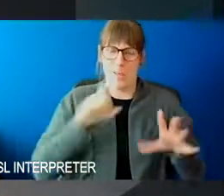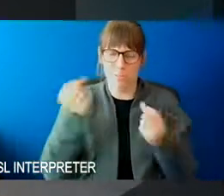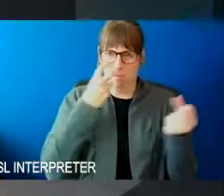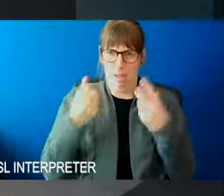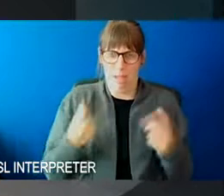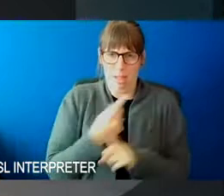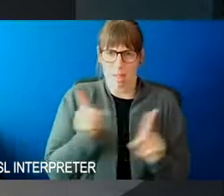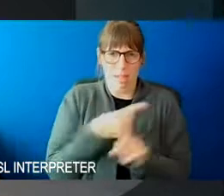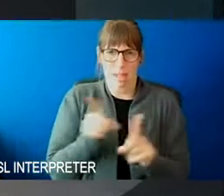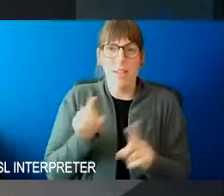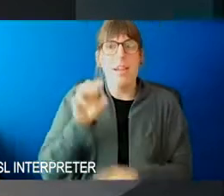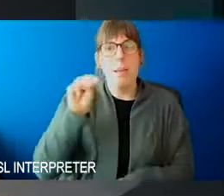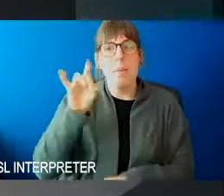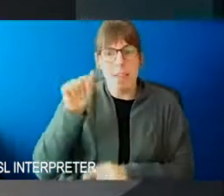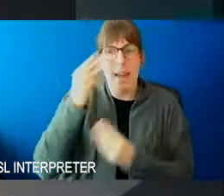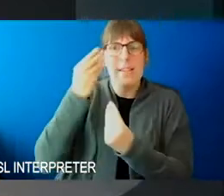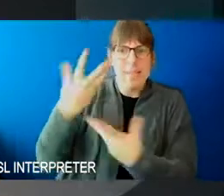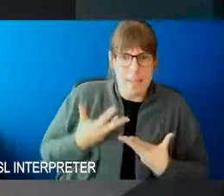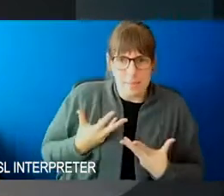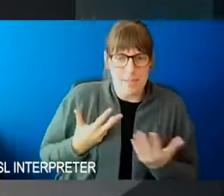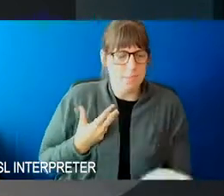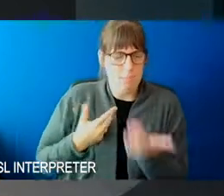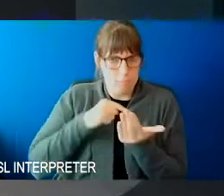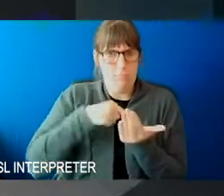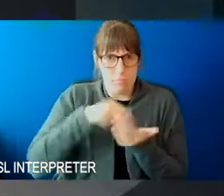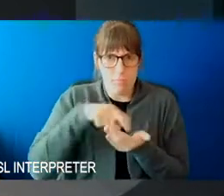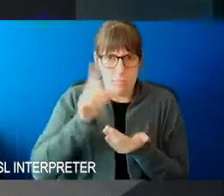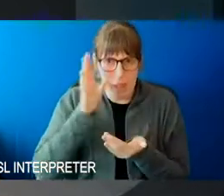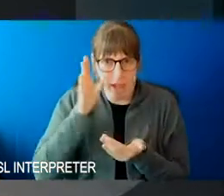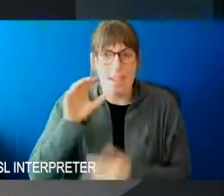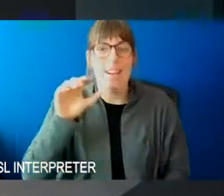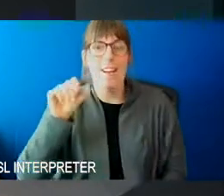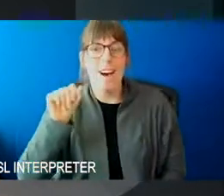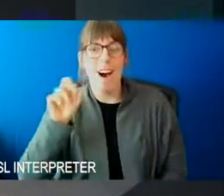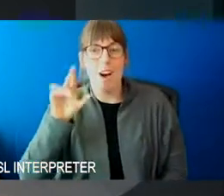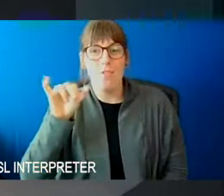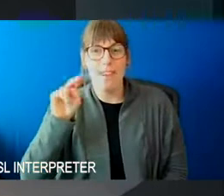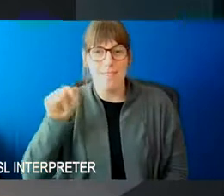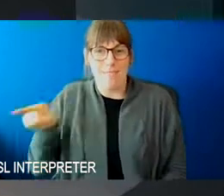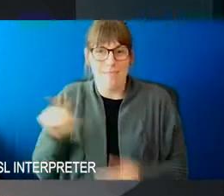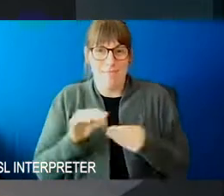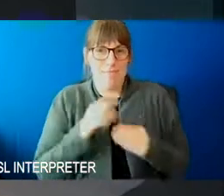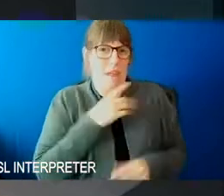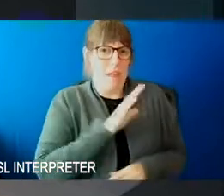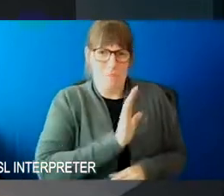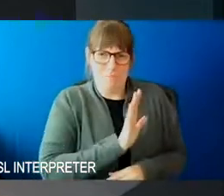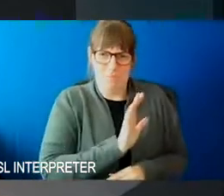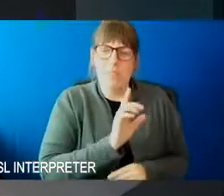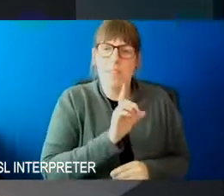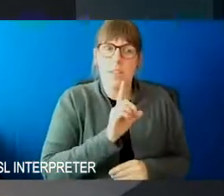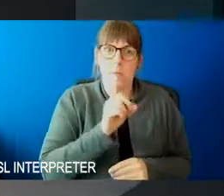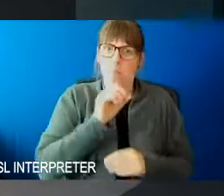wedding dress. You do not know what you're going to get. The media will tell you what you're going to get. And she said, this is